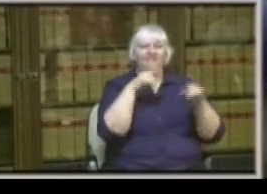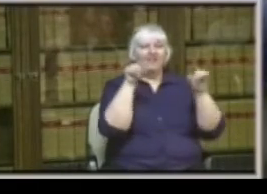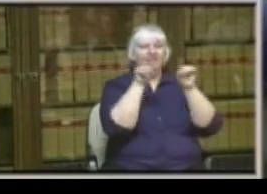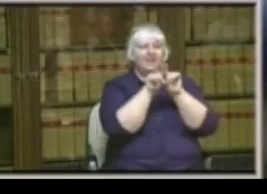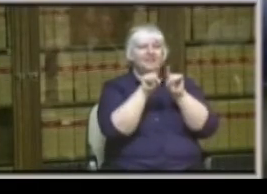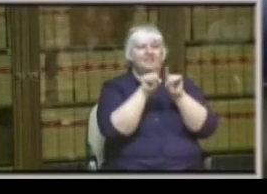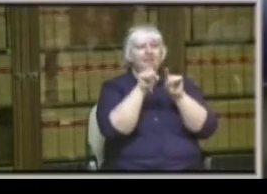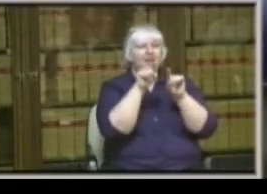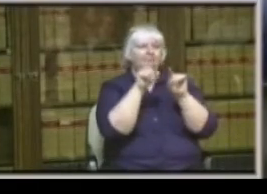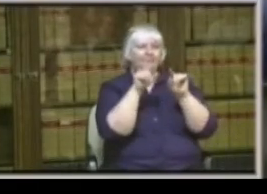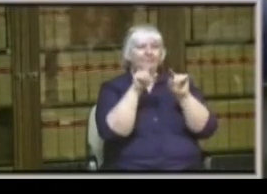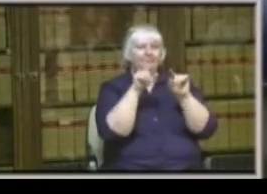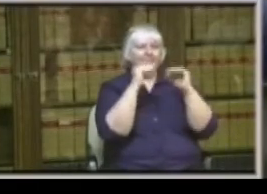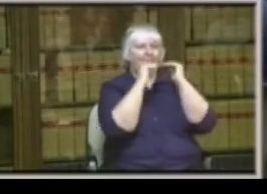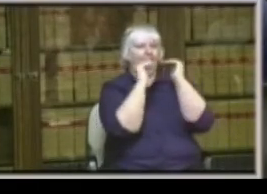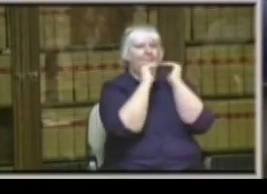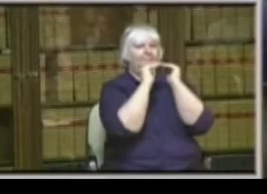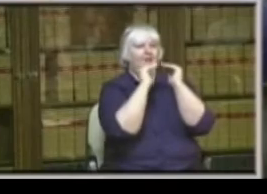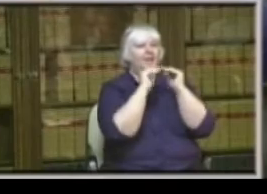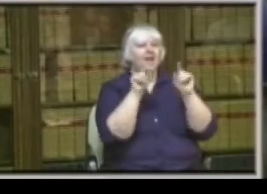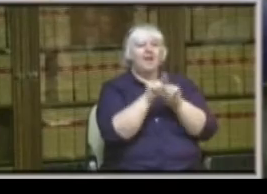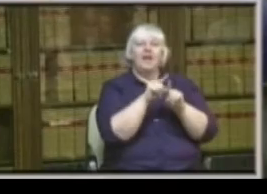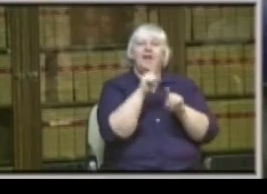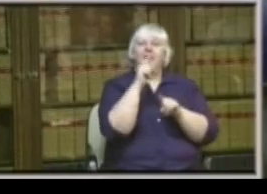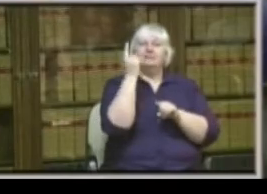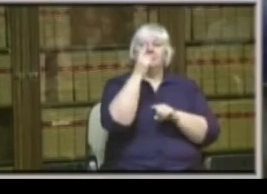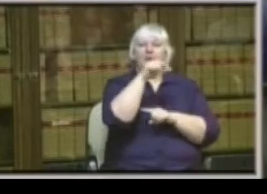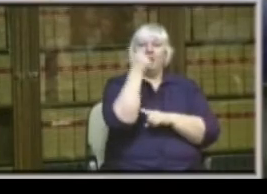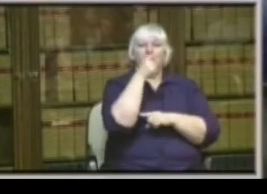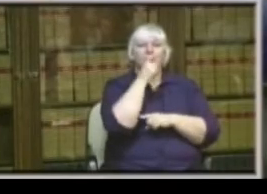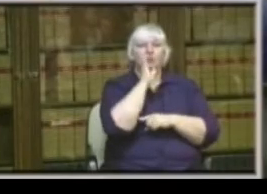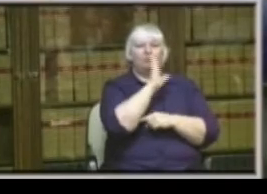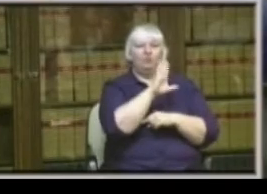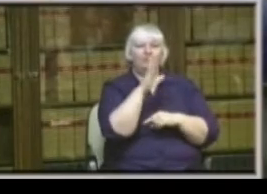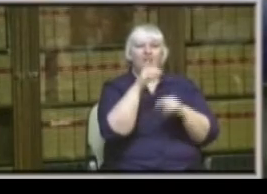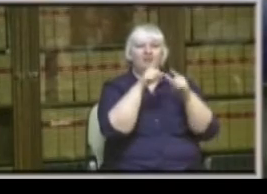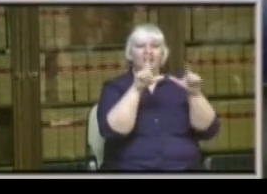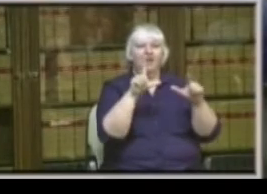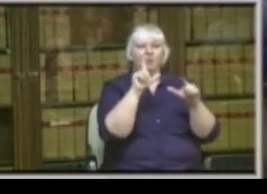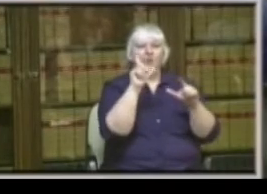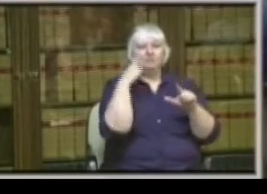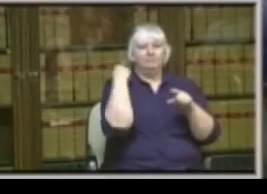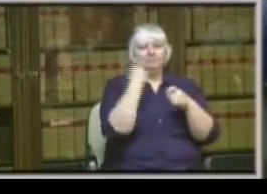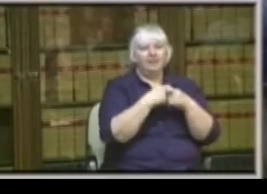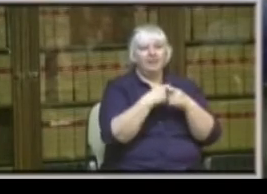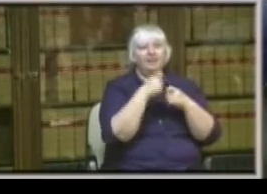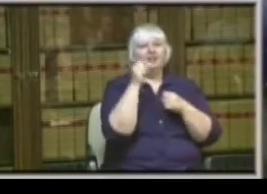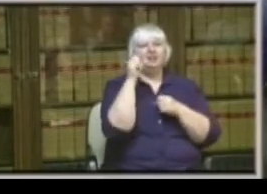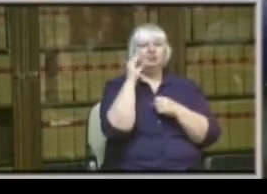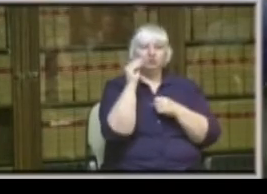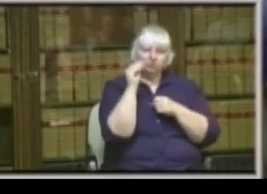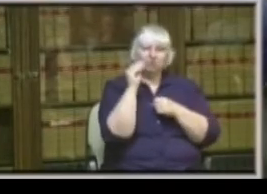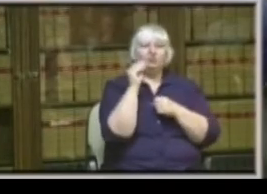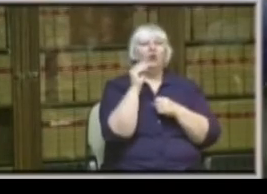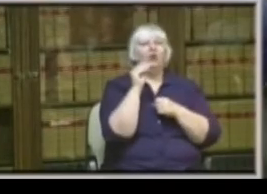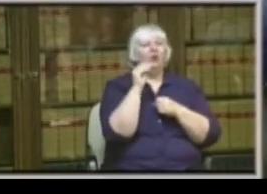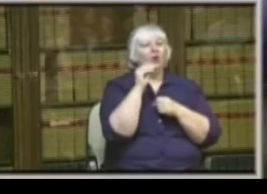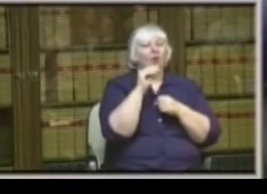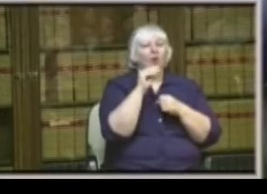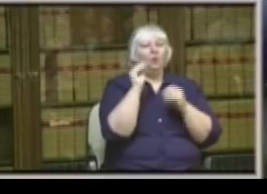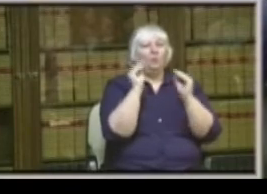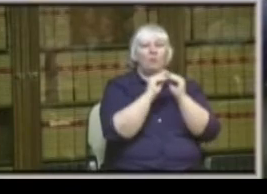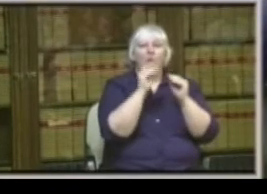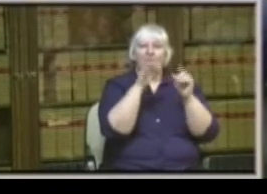as, say, somebody whose initial language is Spanish or Russian. You know, we're looking at it as more of a language